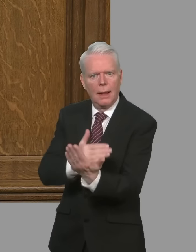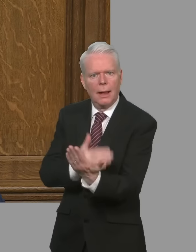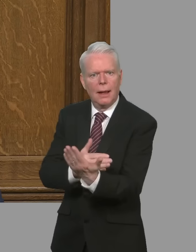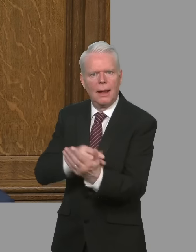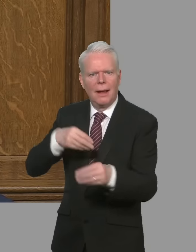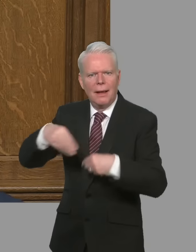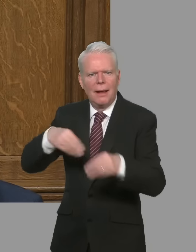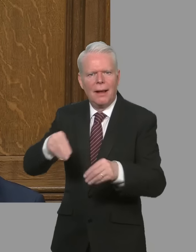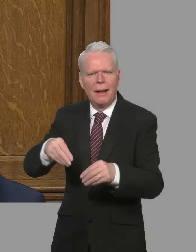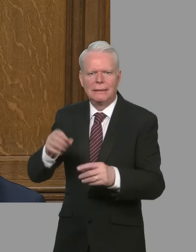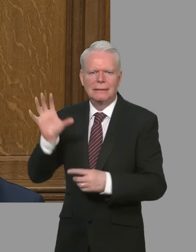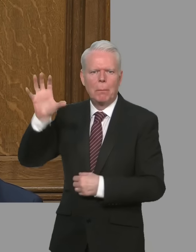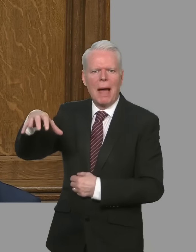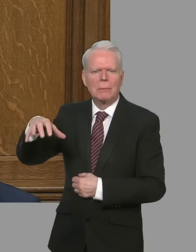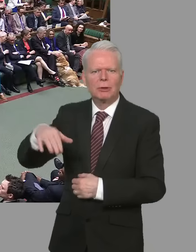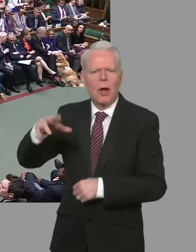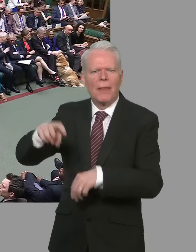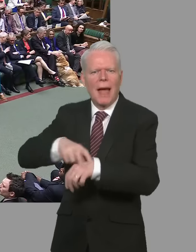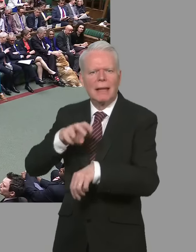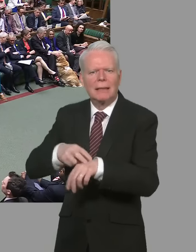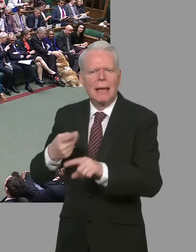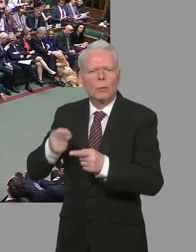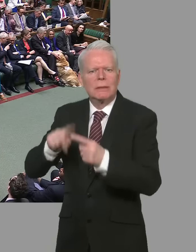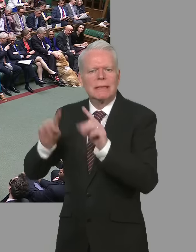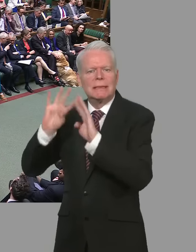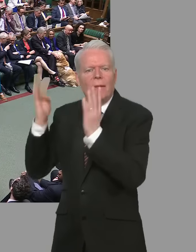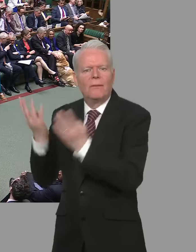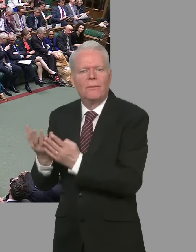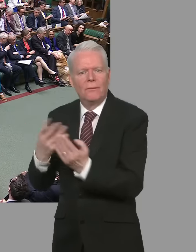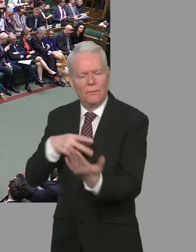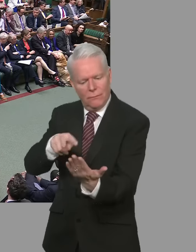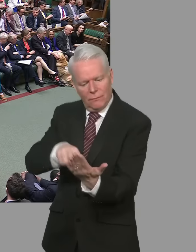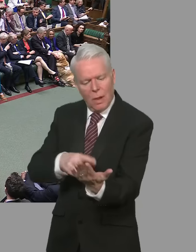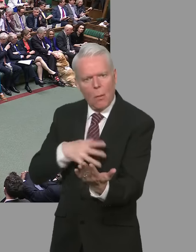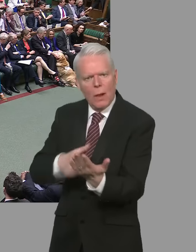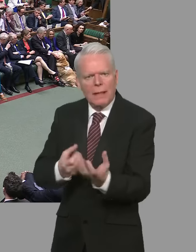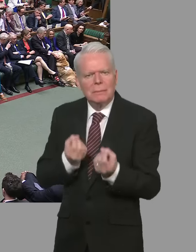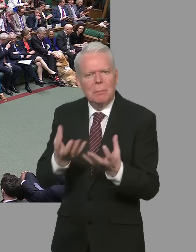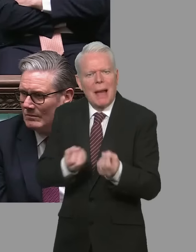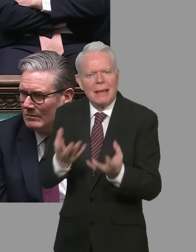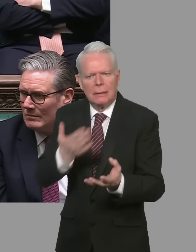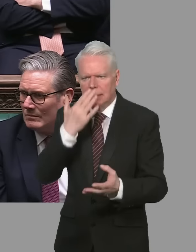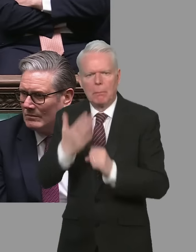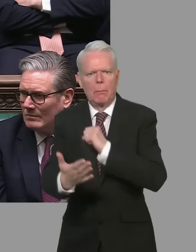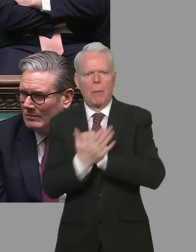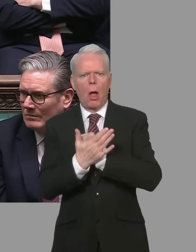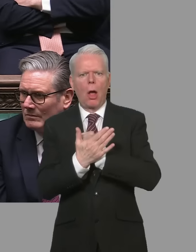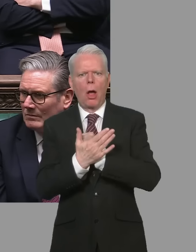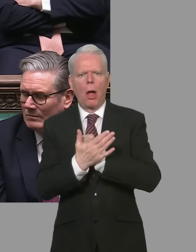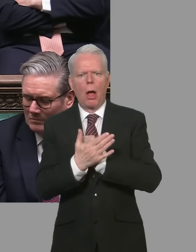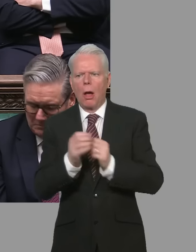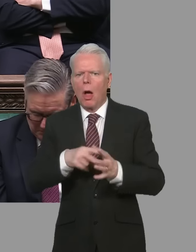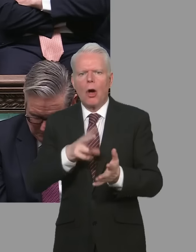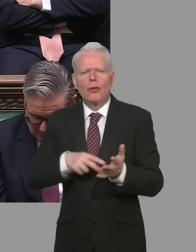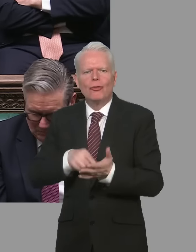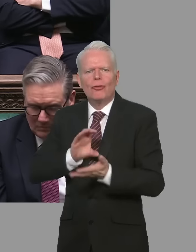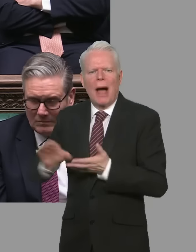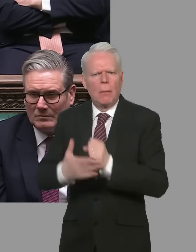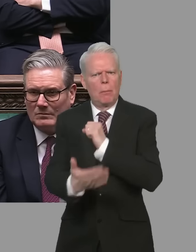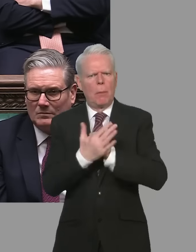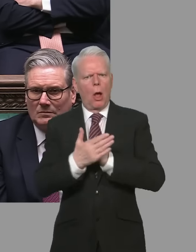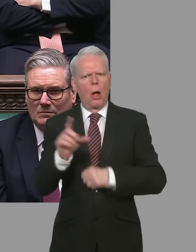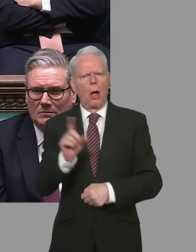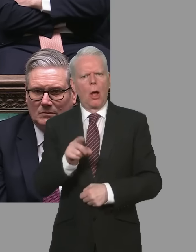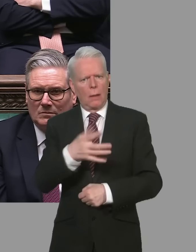find? It will be a report from the Treasury to the Northern Ireland Executive. It is for the Executive to